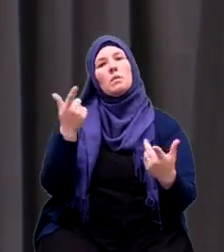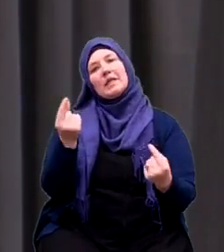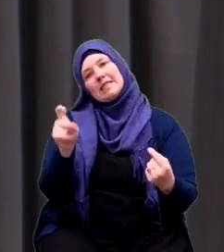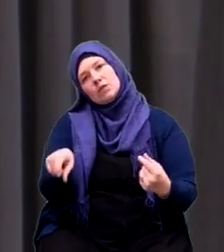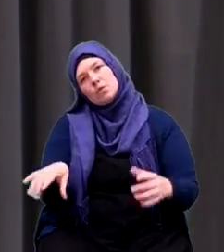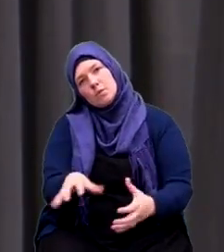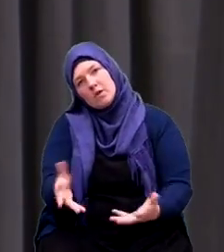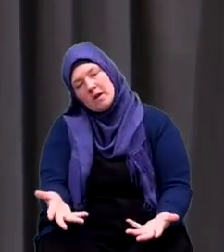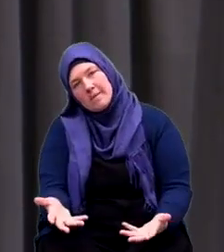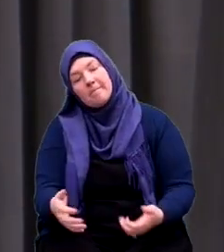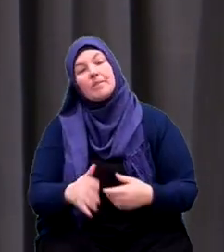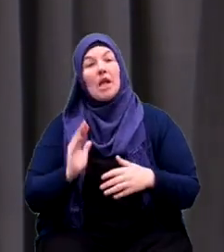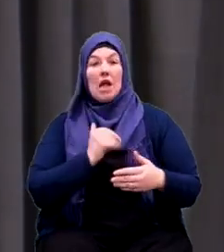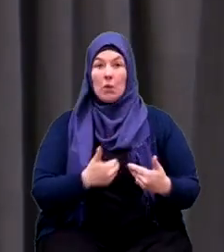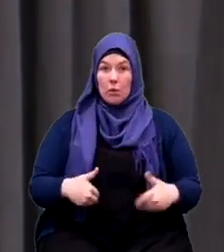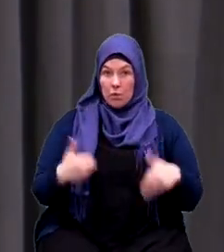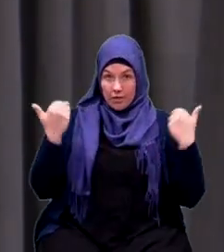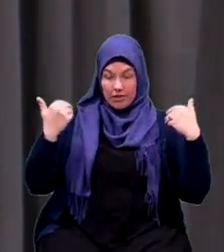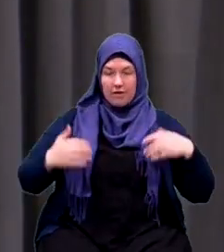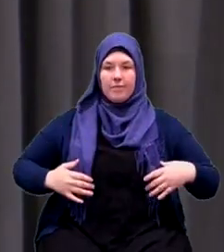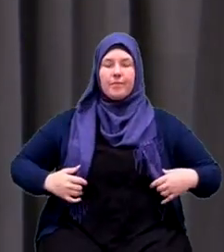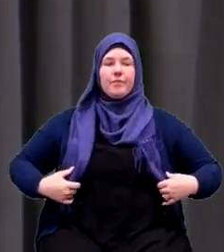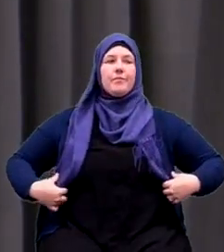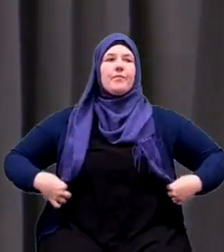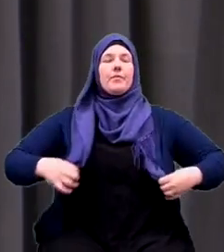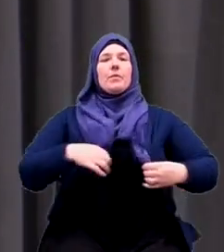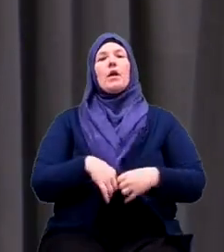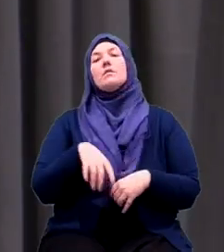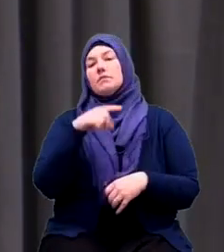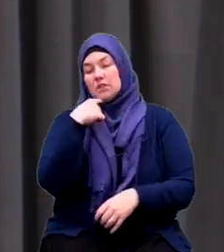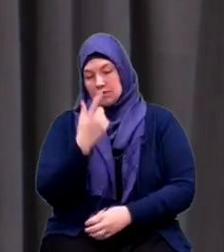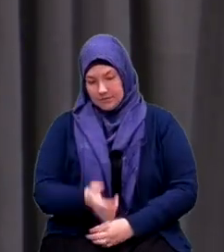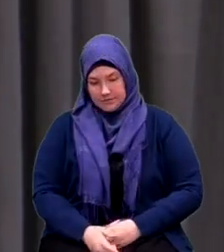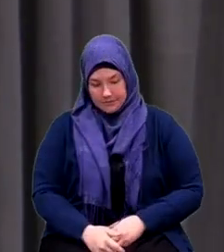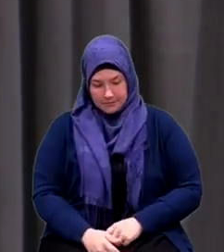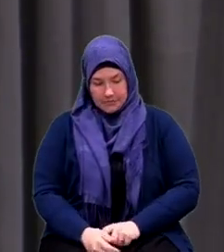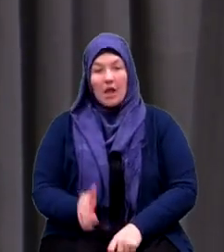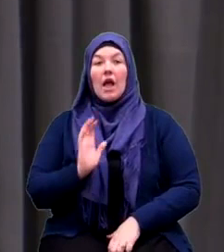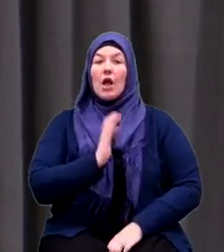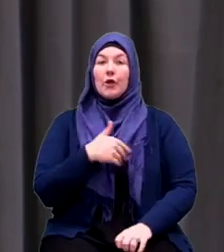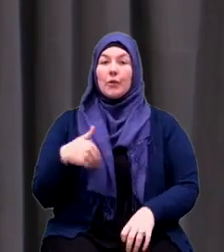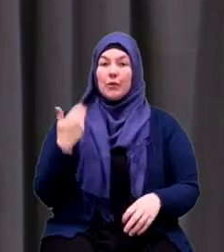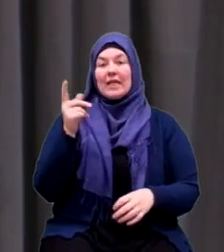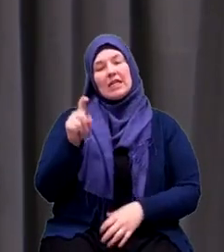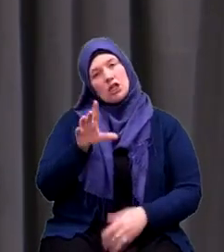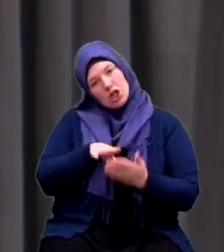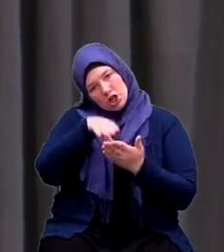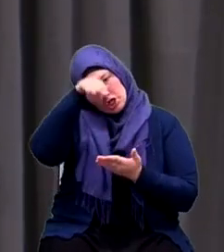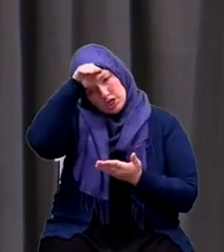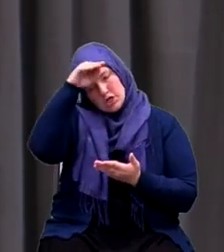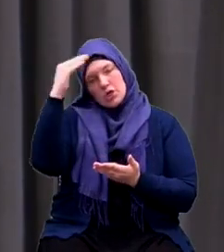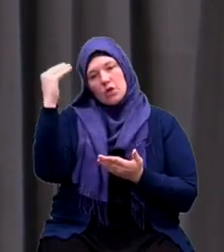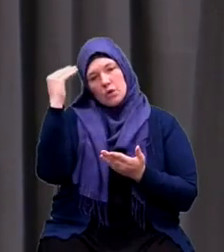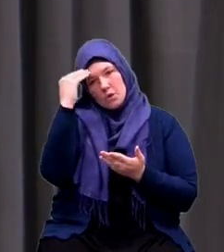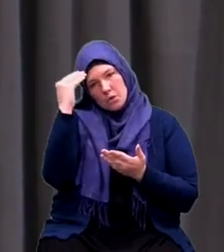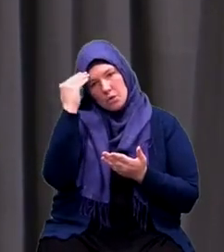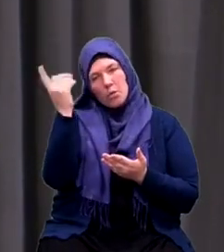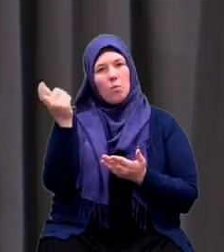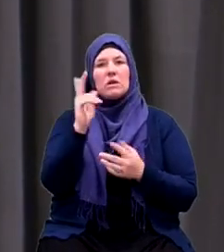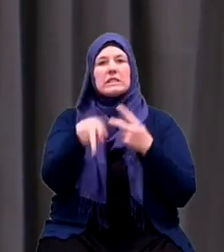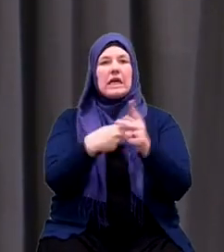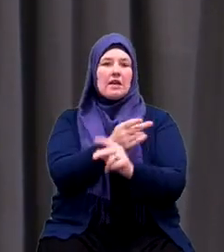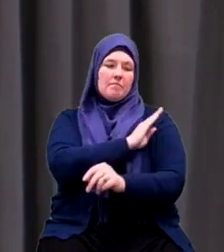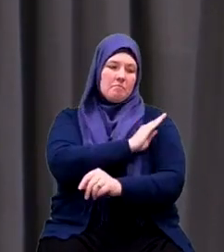do? Our youth, I tell you, you need to learn and know what are the sources of